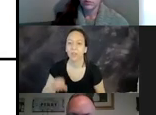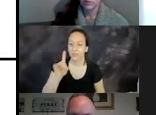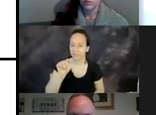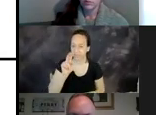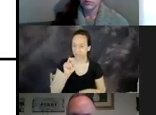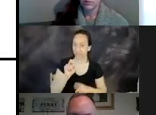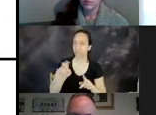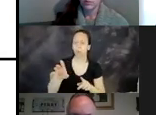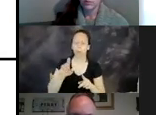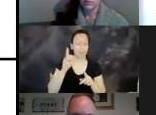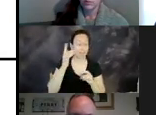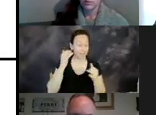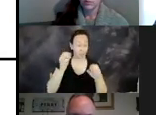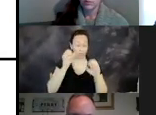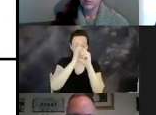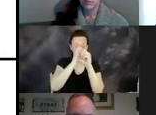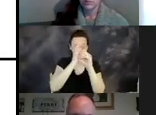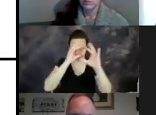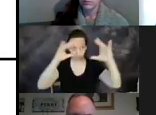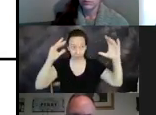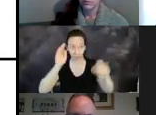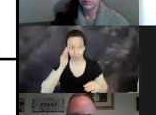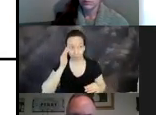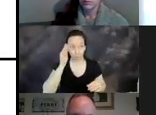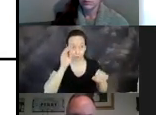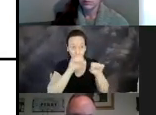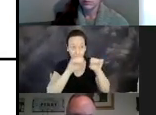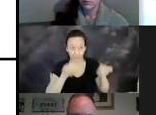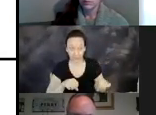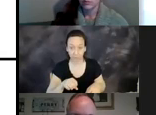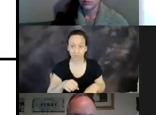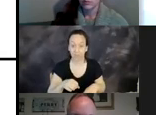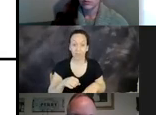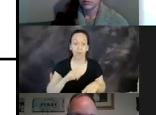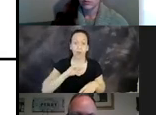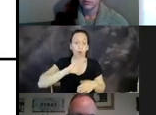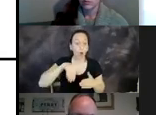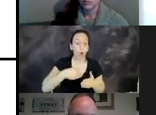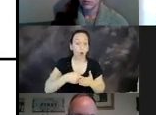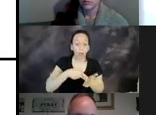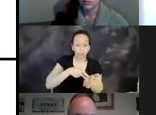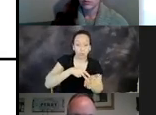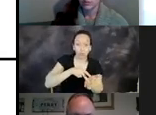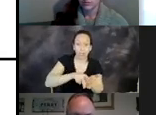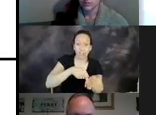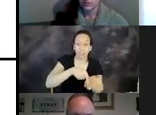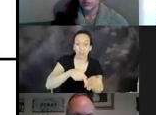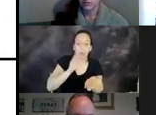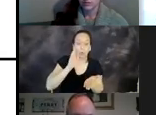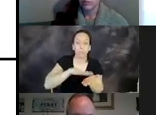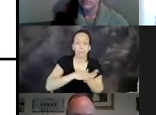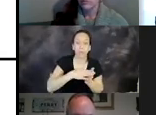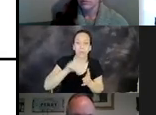the future fare system is that all transactions will be a tap. So you'll be